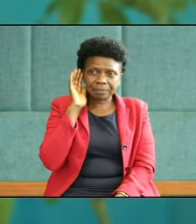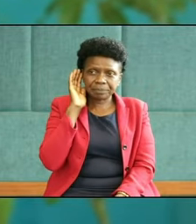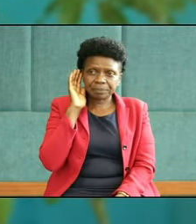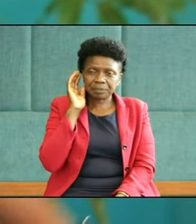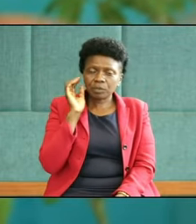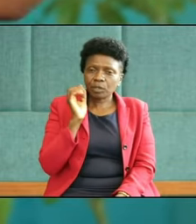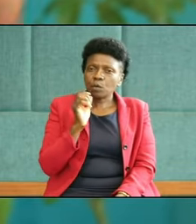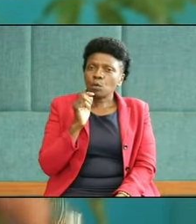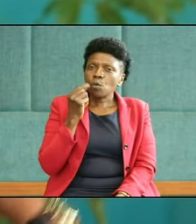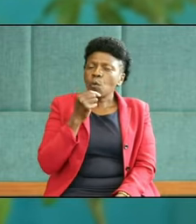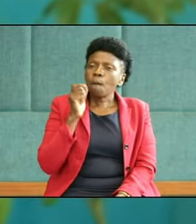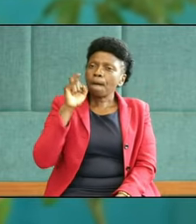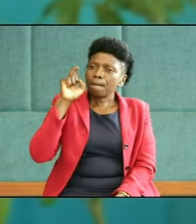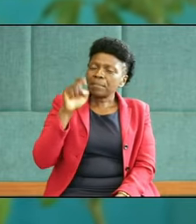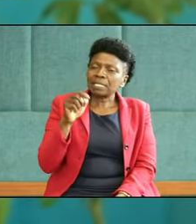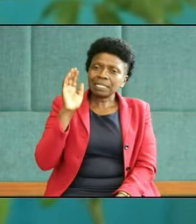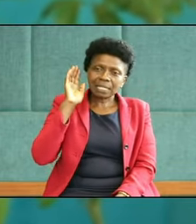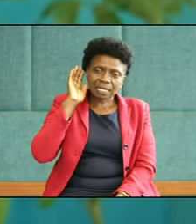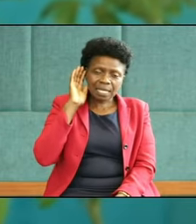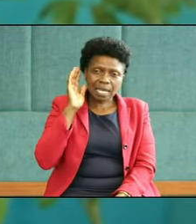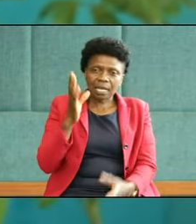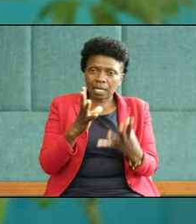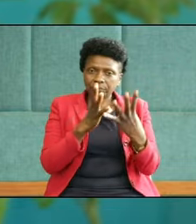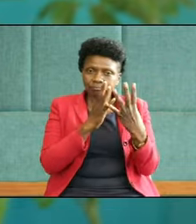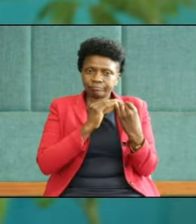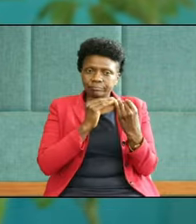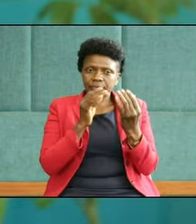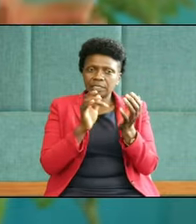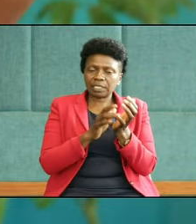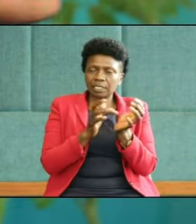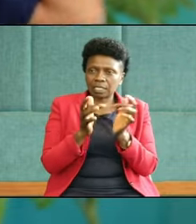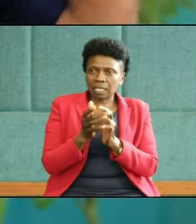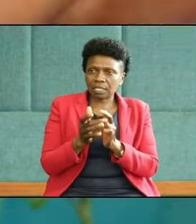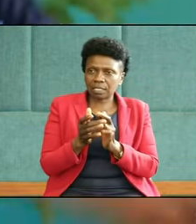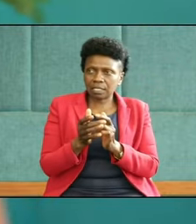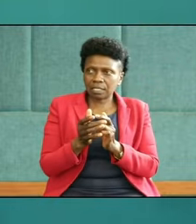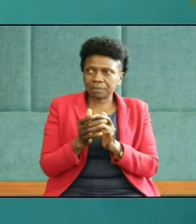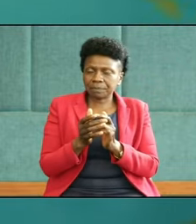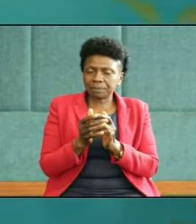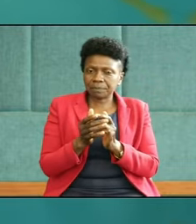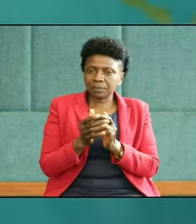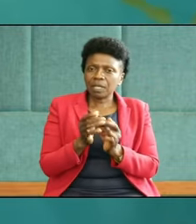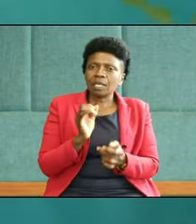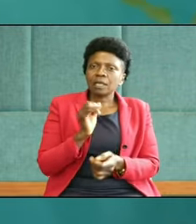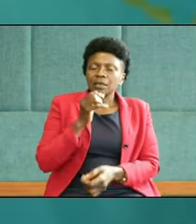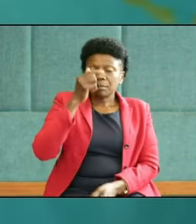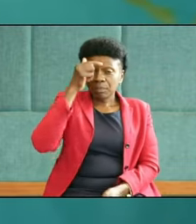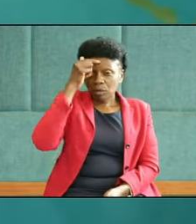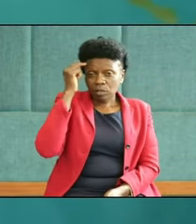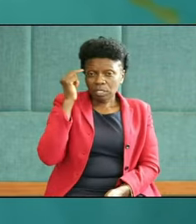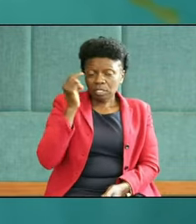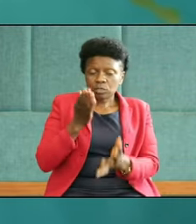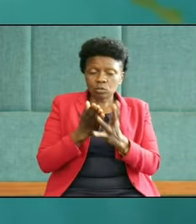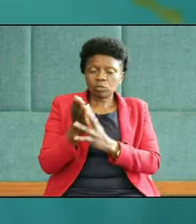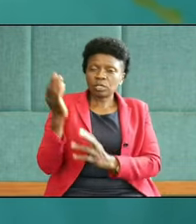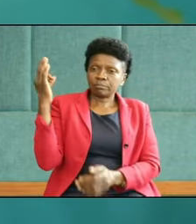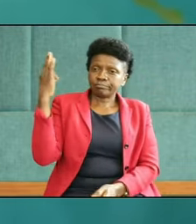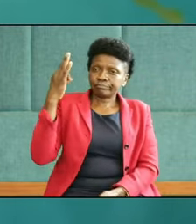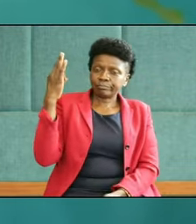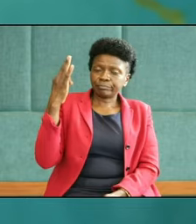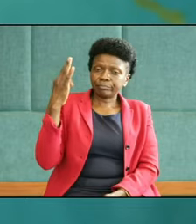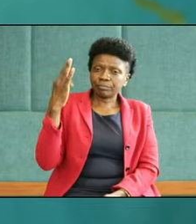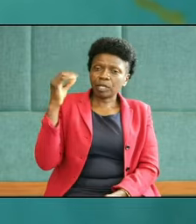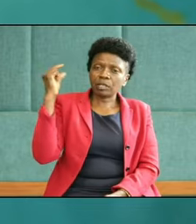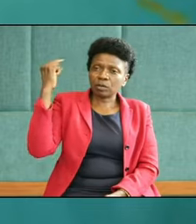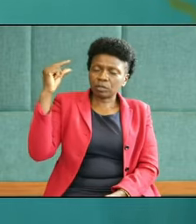who must hear, who needs to accept Jesus, is because it is through the preaching of the gospel will we hasten the